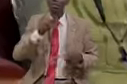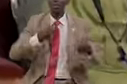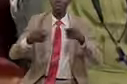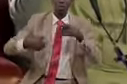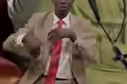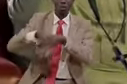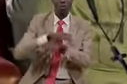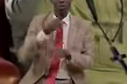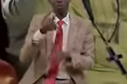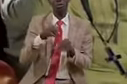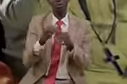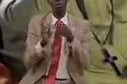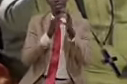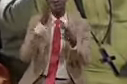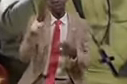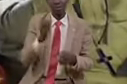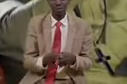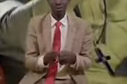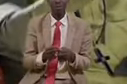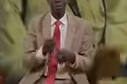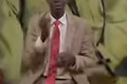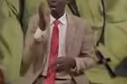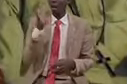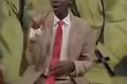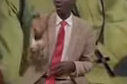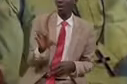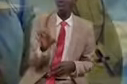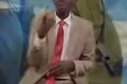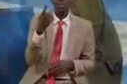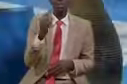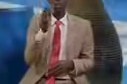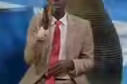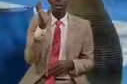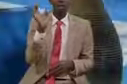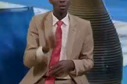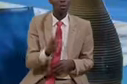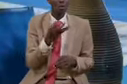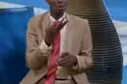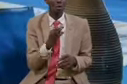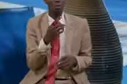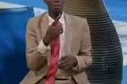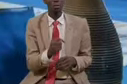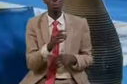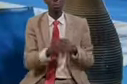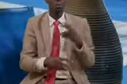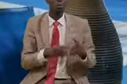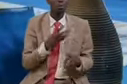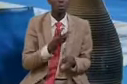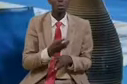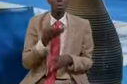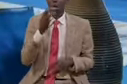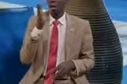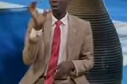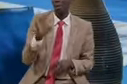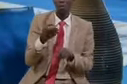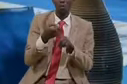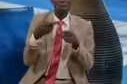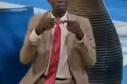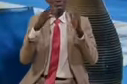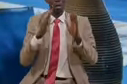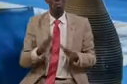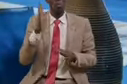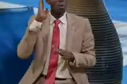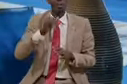you. Curse, the curse of the world and the curse of the enemy will not